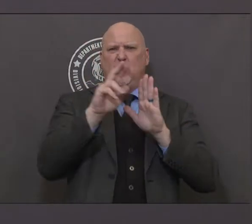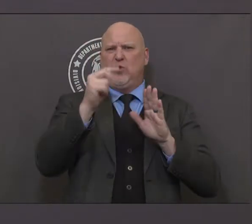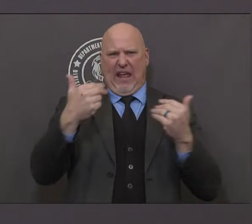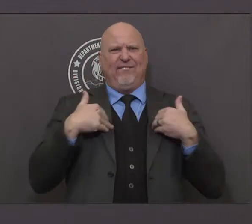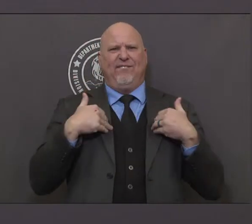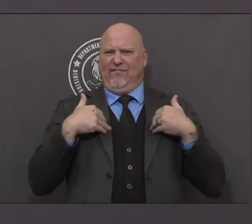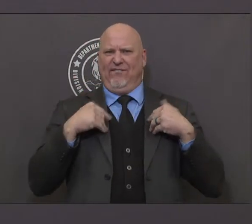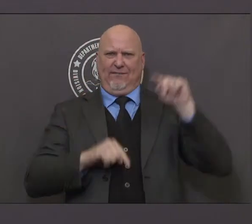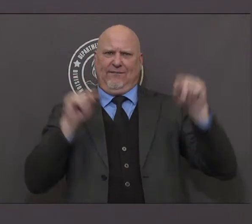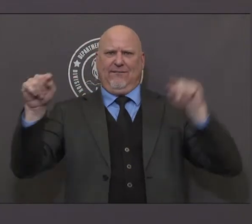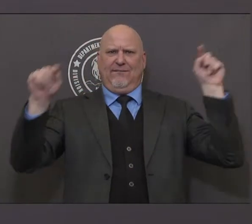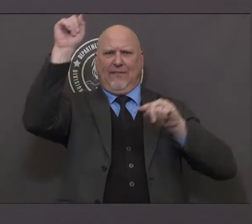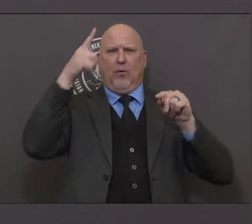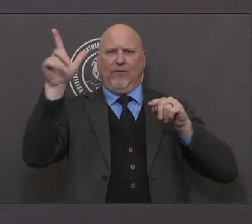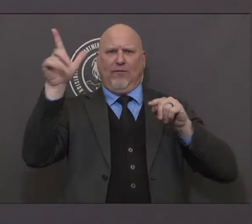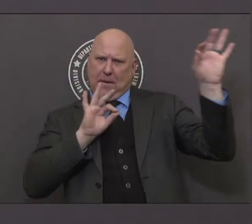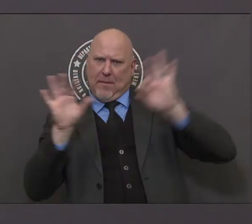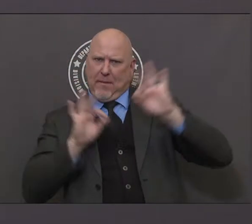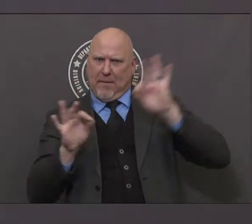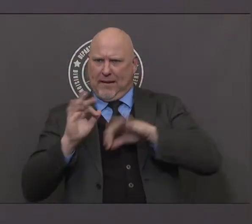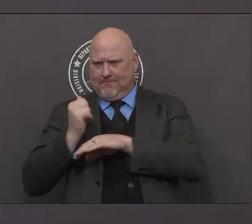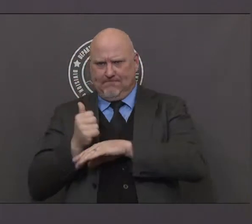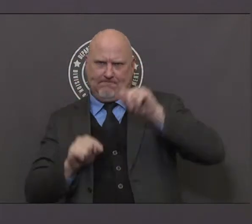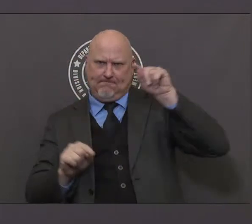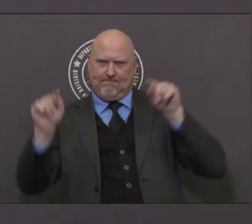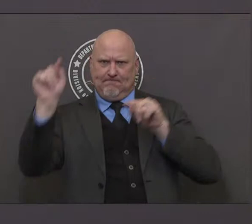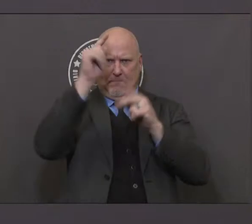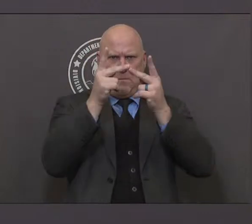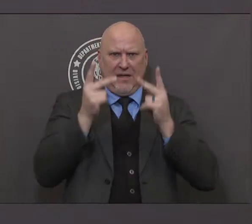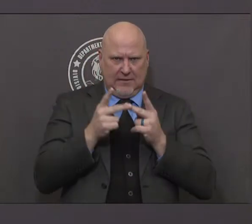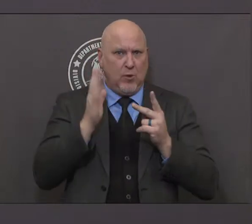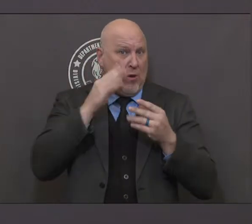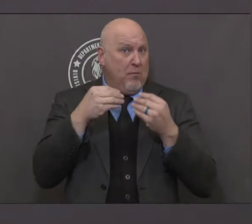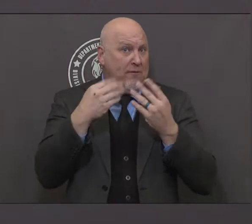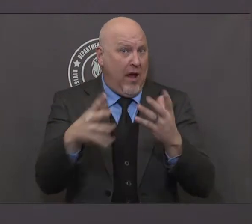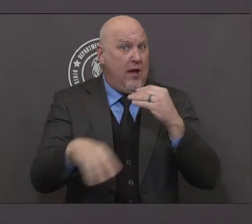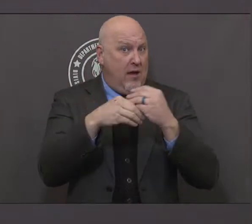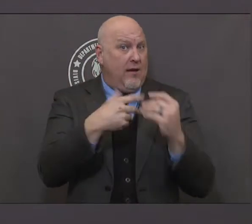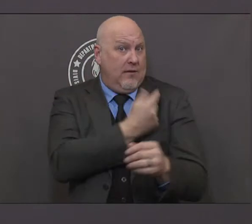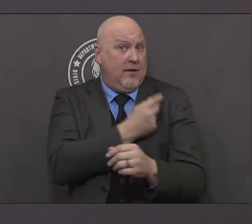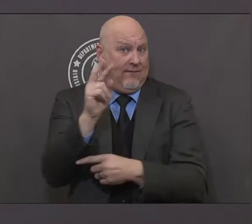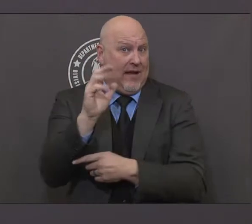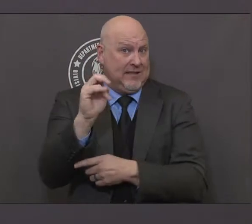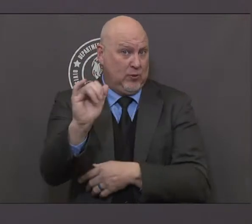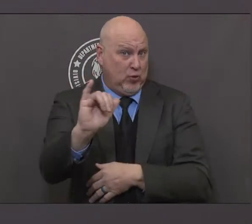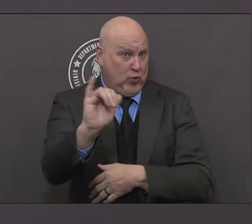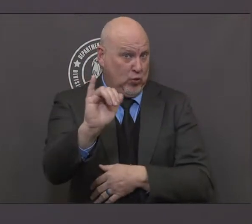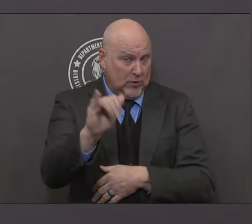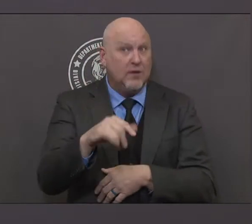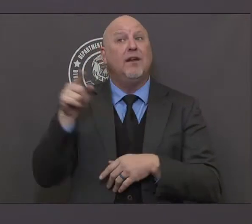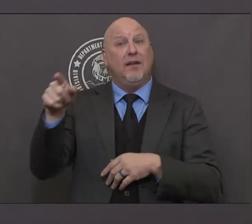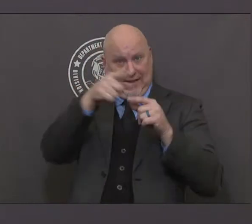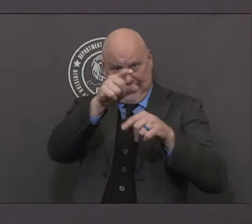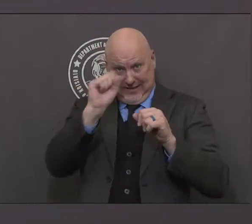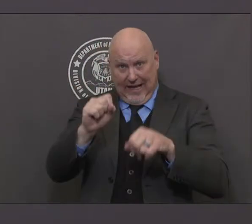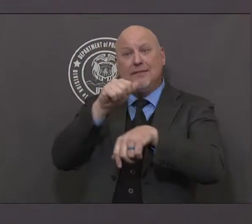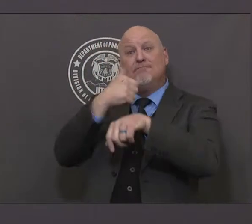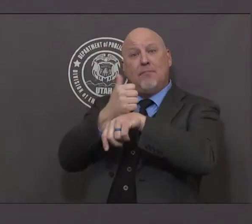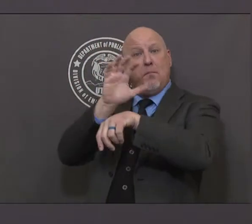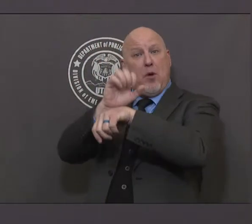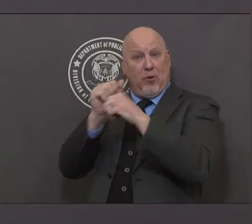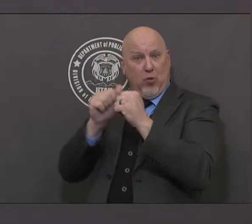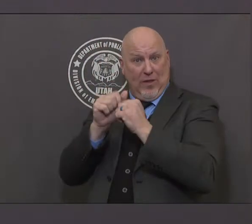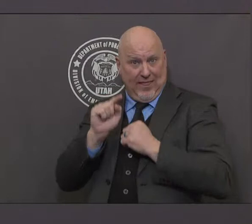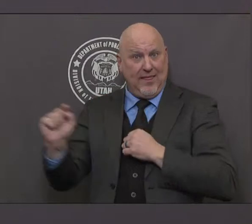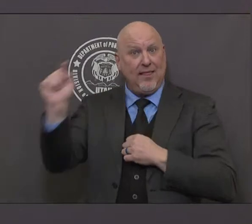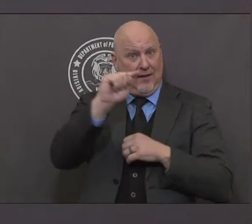specific pharmacies, Smith's and Walmart pharmacies, to be able to get appointments there. The good piece of this news is that the